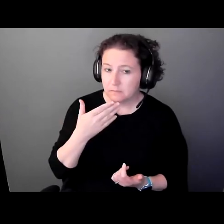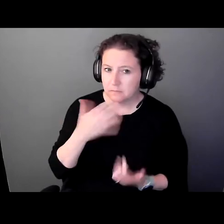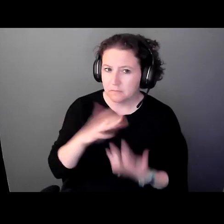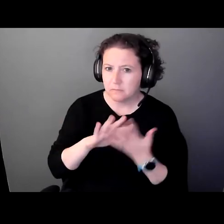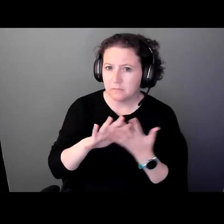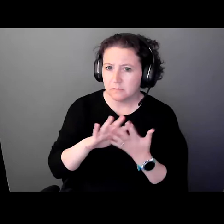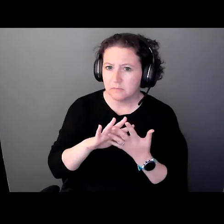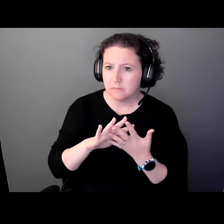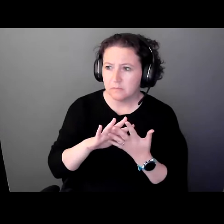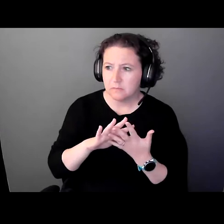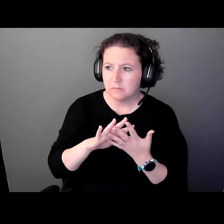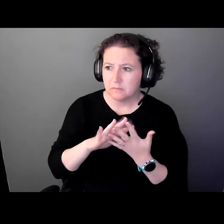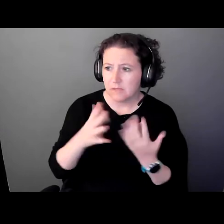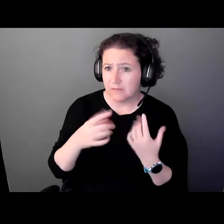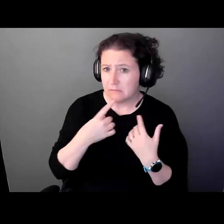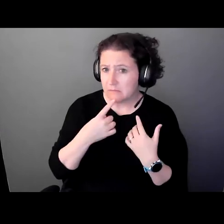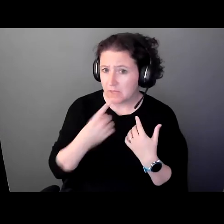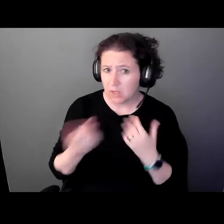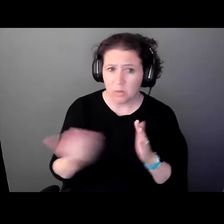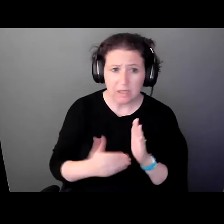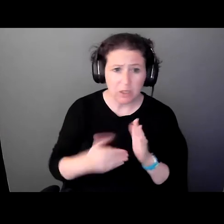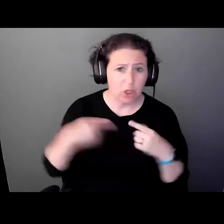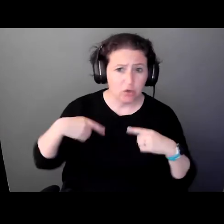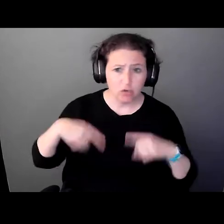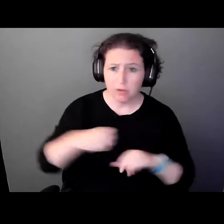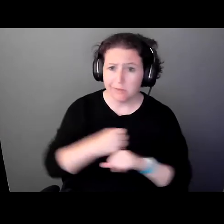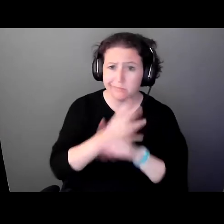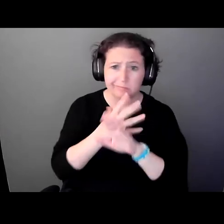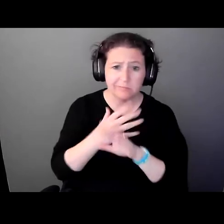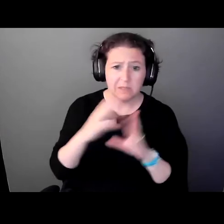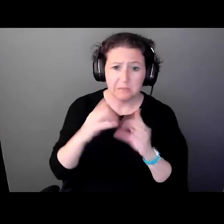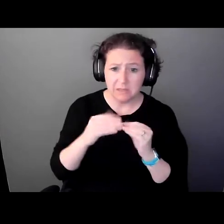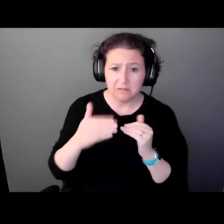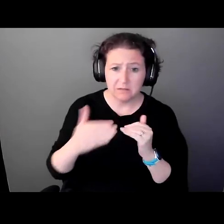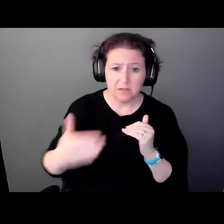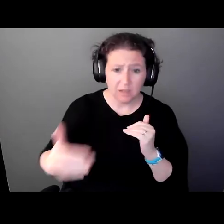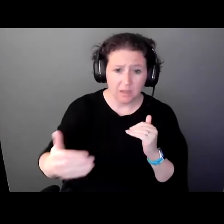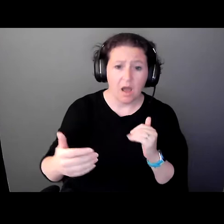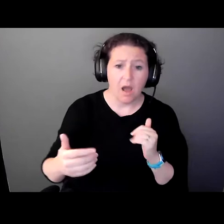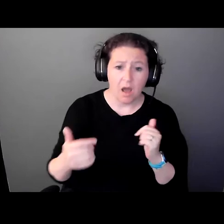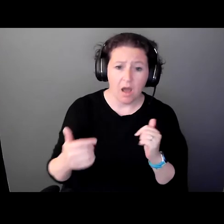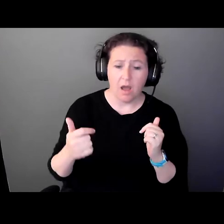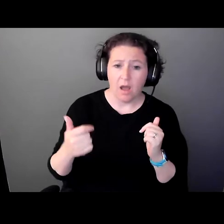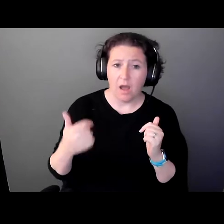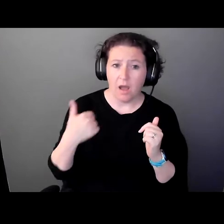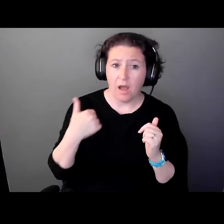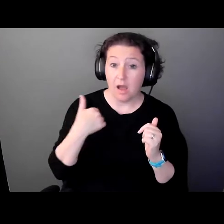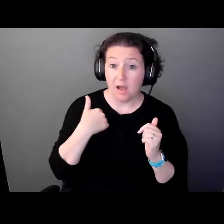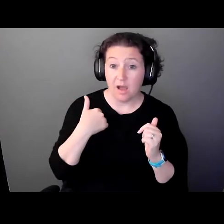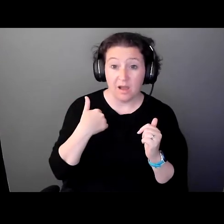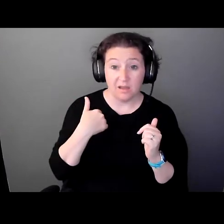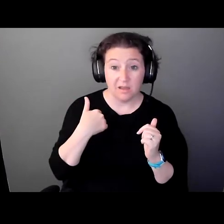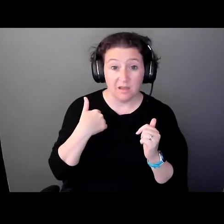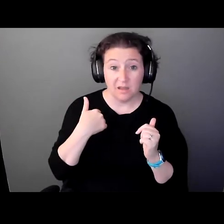you repeatedly on these calls over the last several months, I was in line for